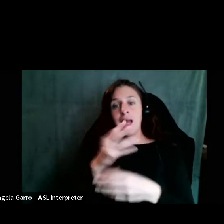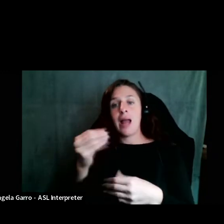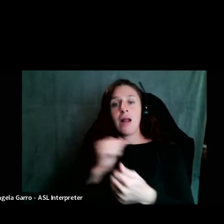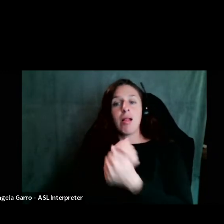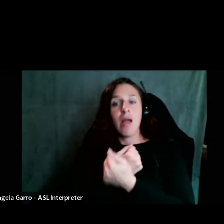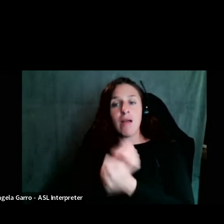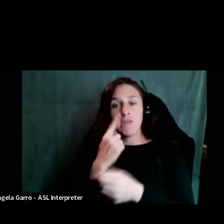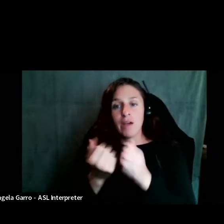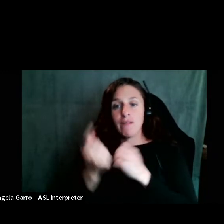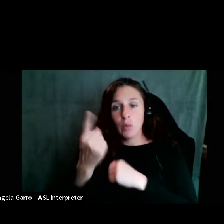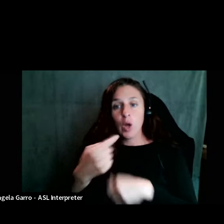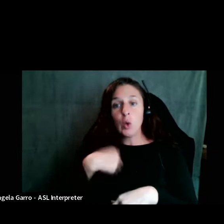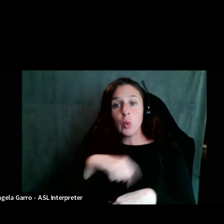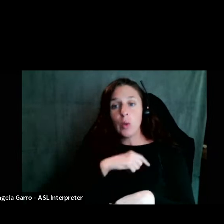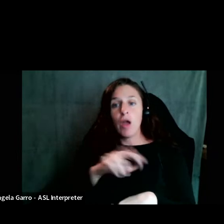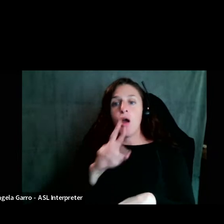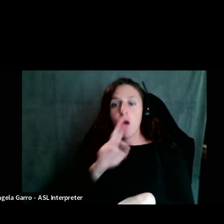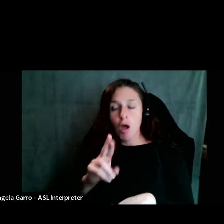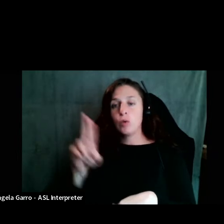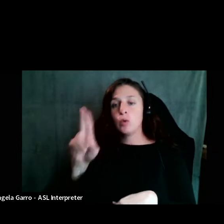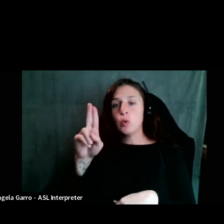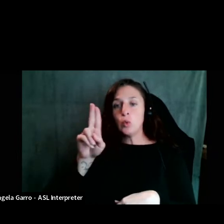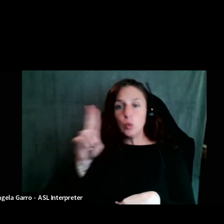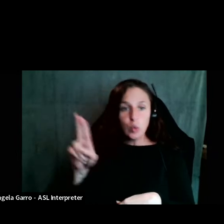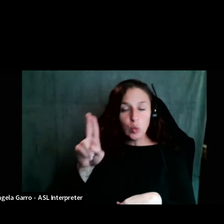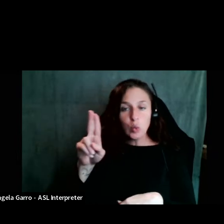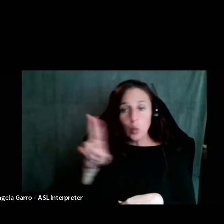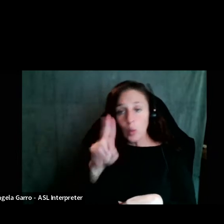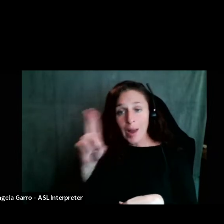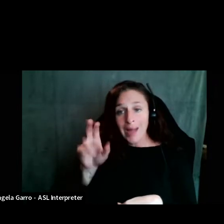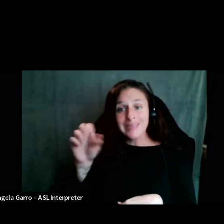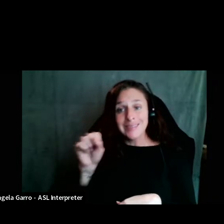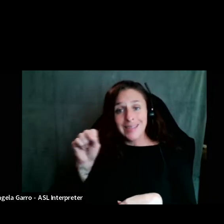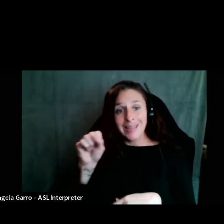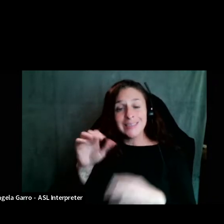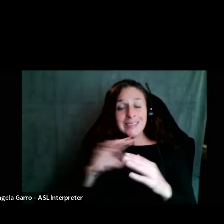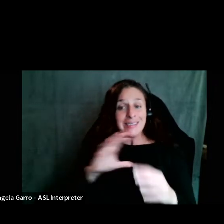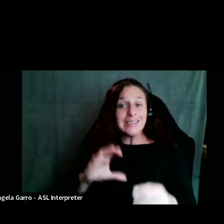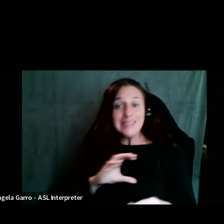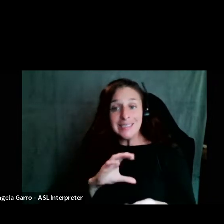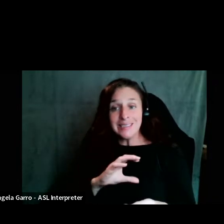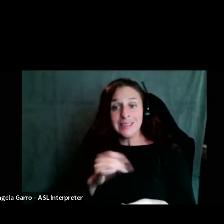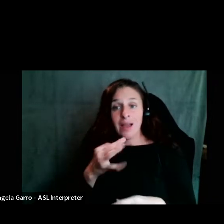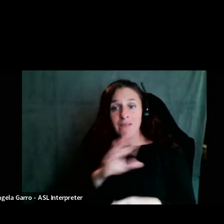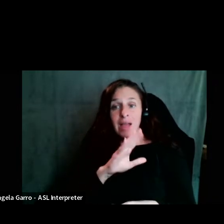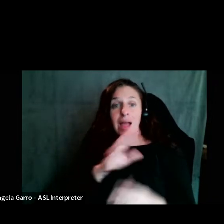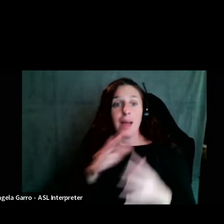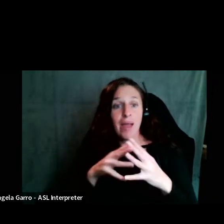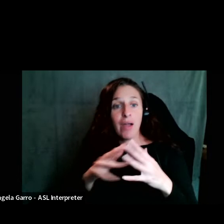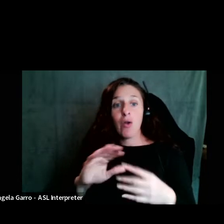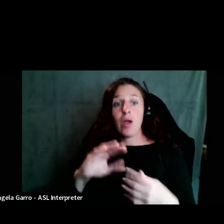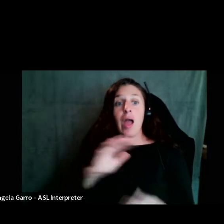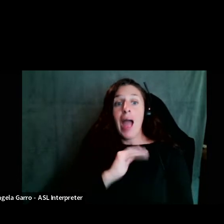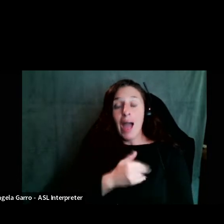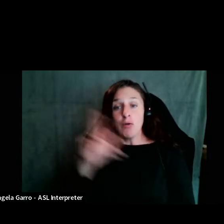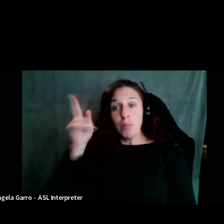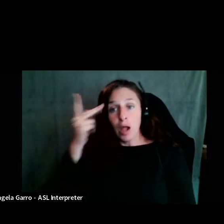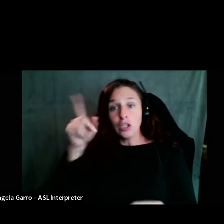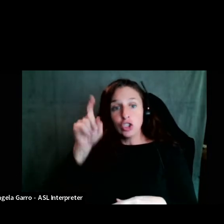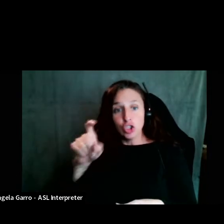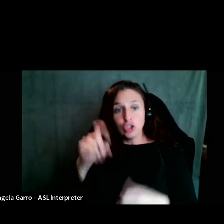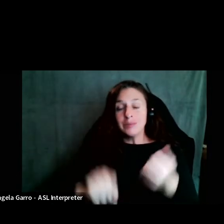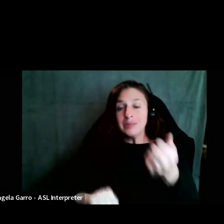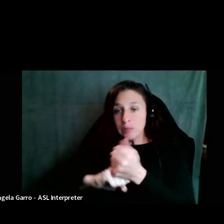We are United States citizens of America. We all live in the United States of America. Our politics should be supporting the United States